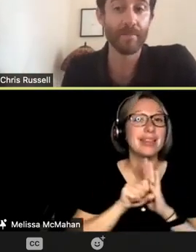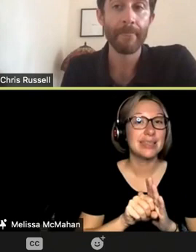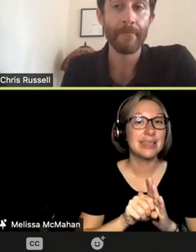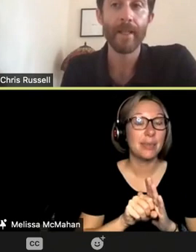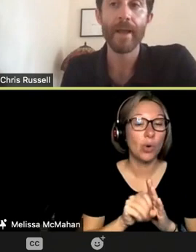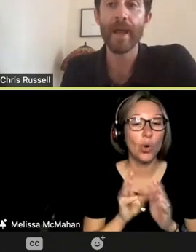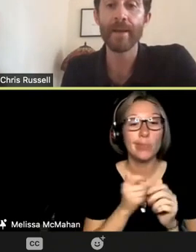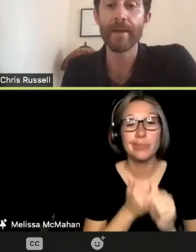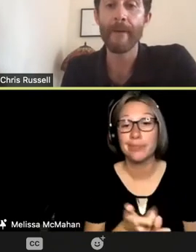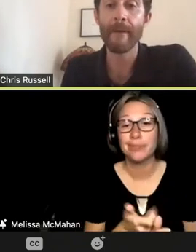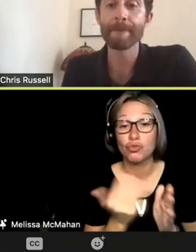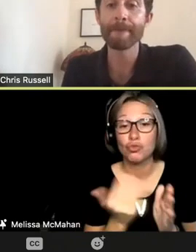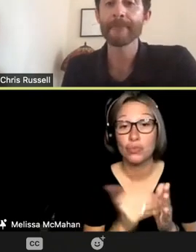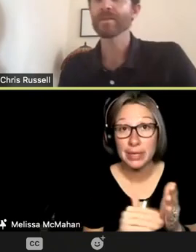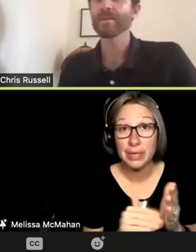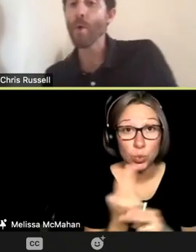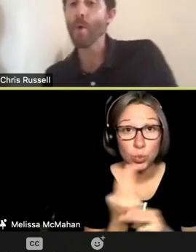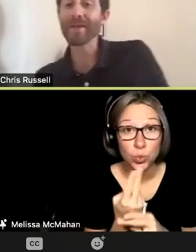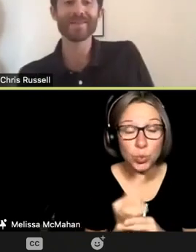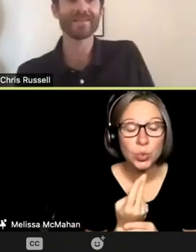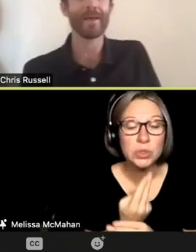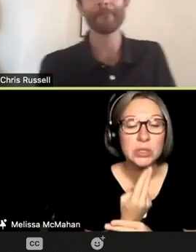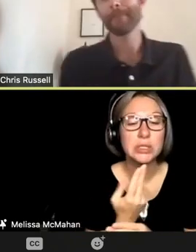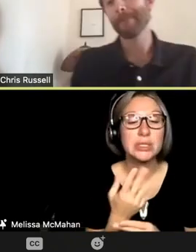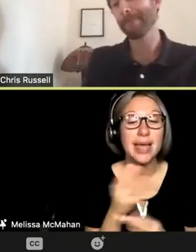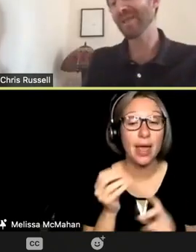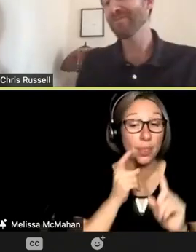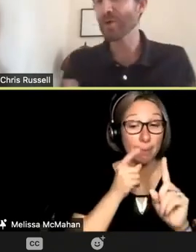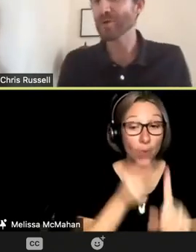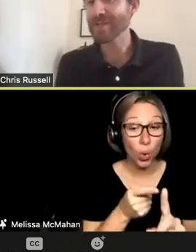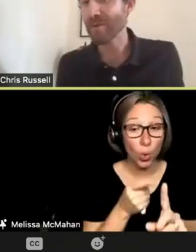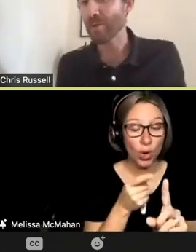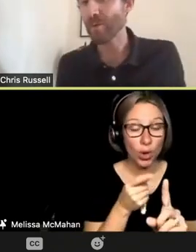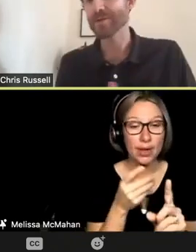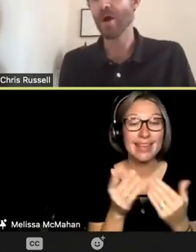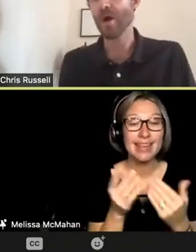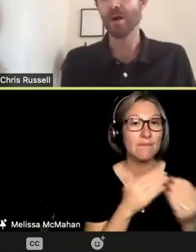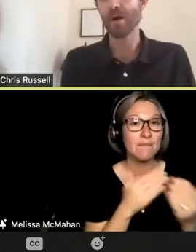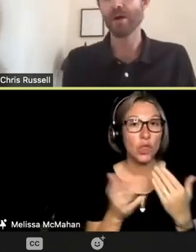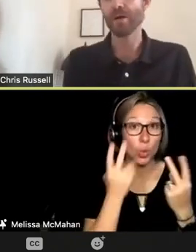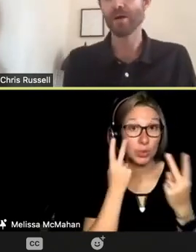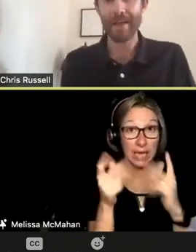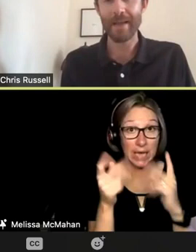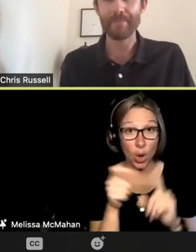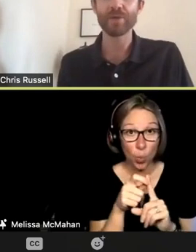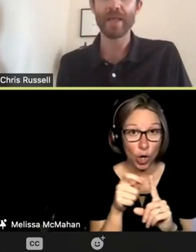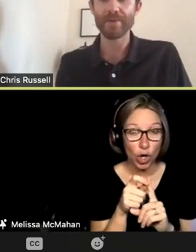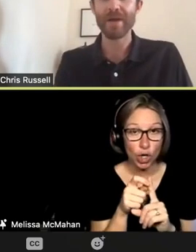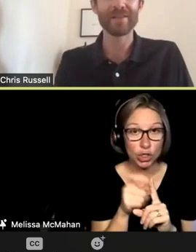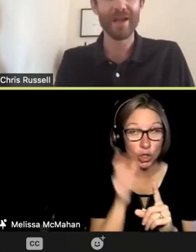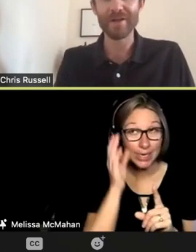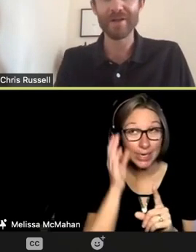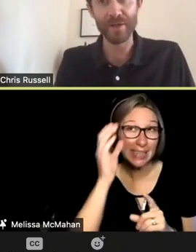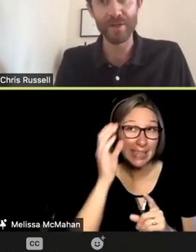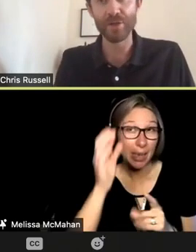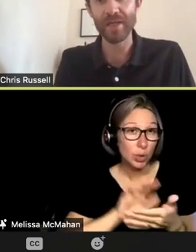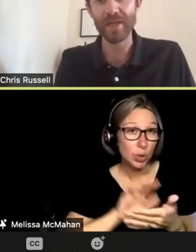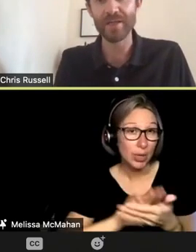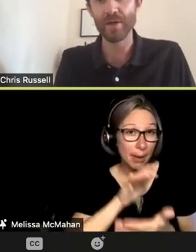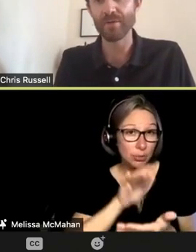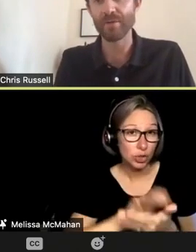use of it. And the point is that even though sight words are conceptually abstract, they're